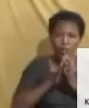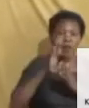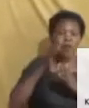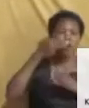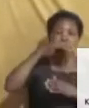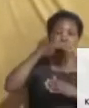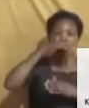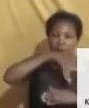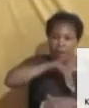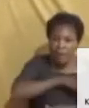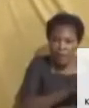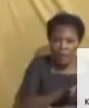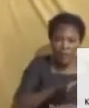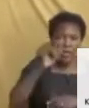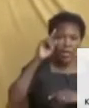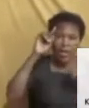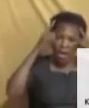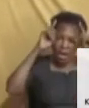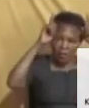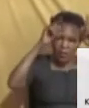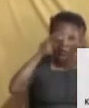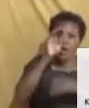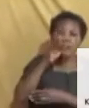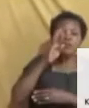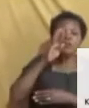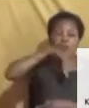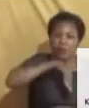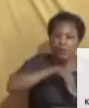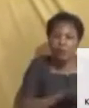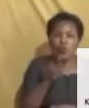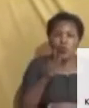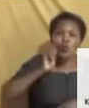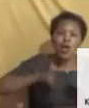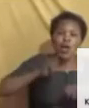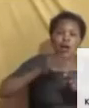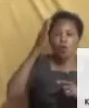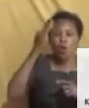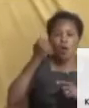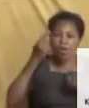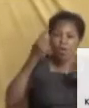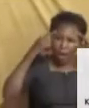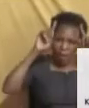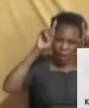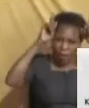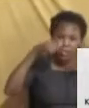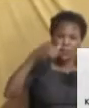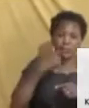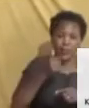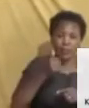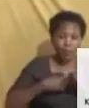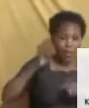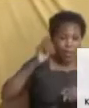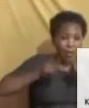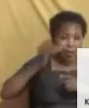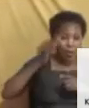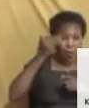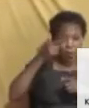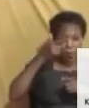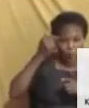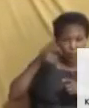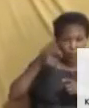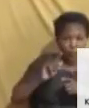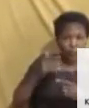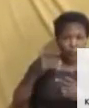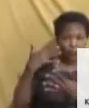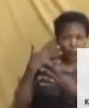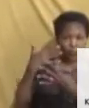asks the antelope, "Why are you running?" The antelope says, "I'm running because they are arresting